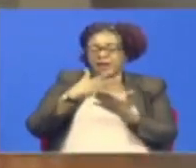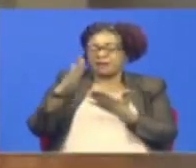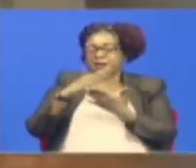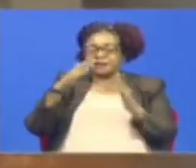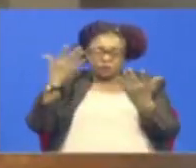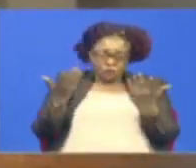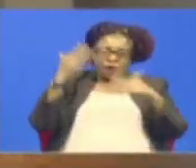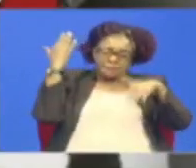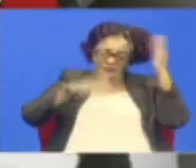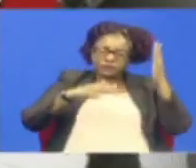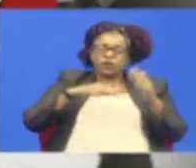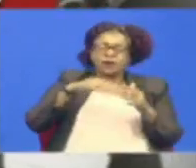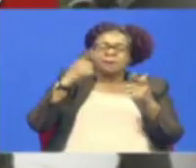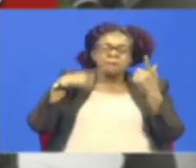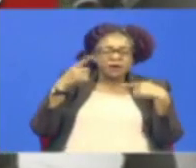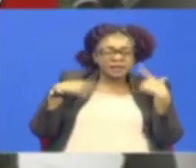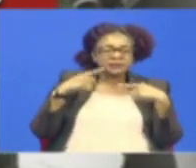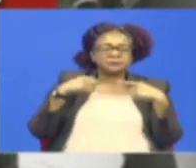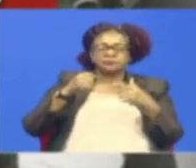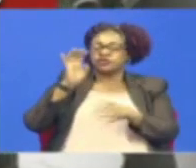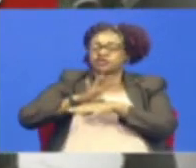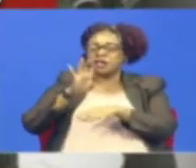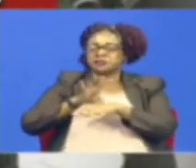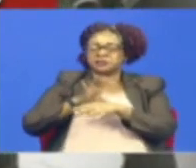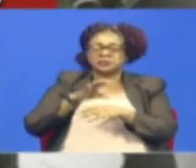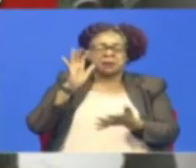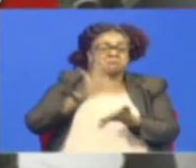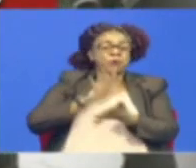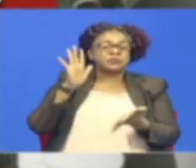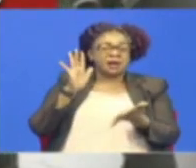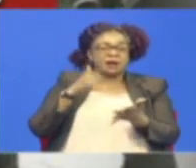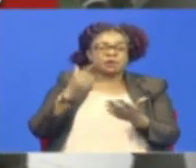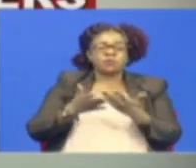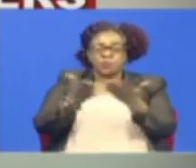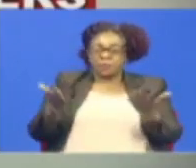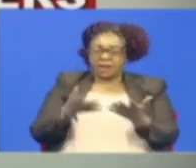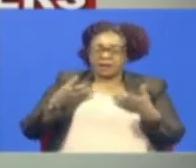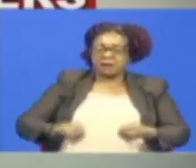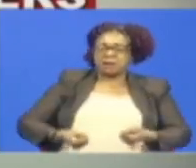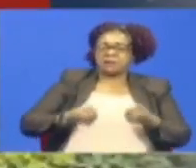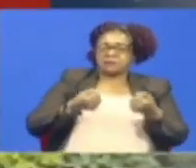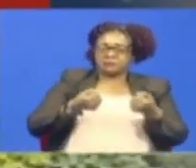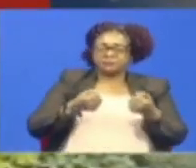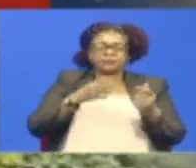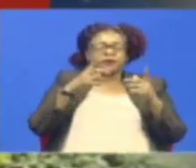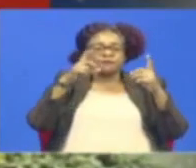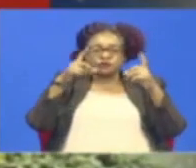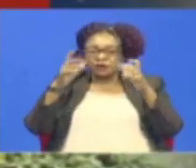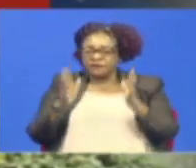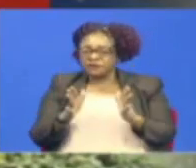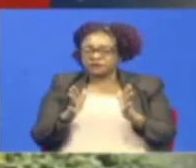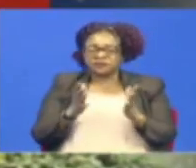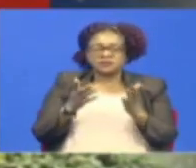mourners, the church, bouncers who ordinarily double up as pallbearers, videographers and photographers, house